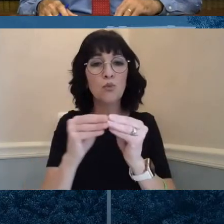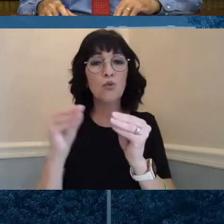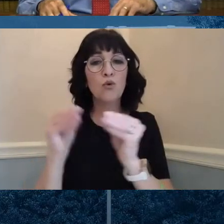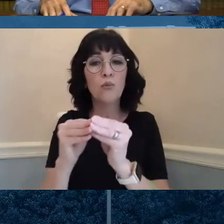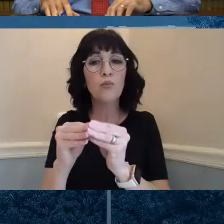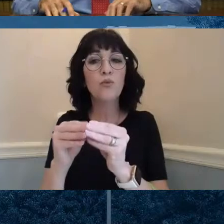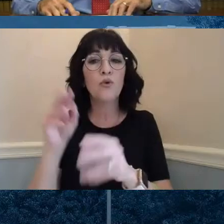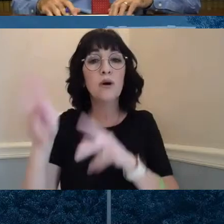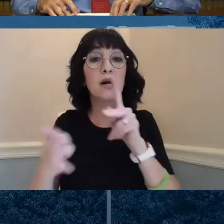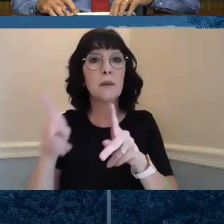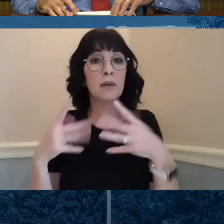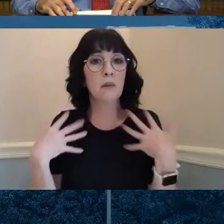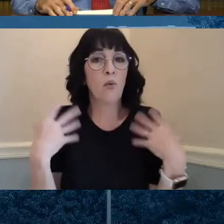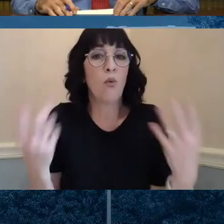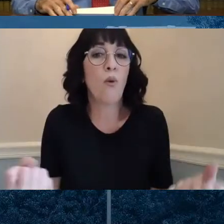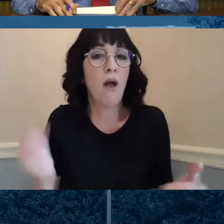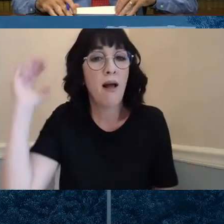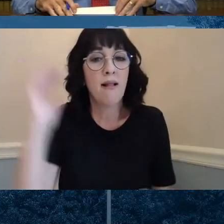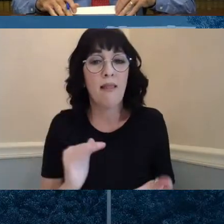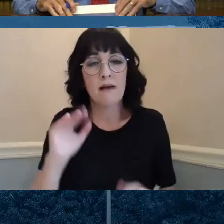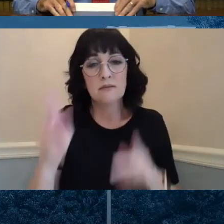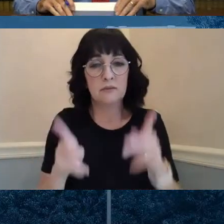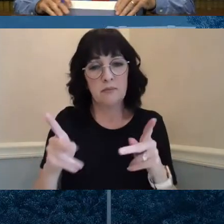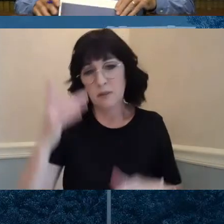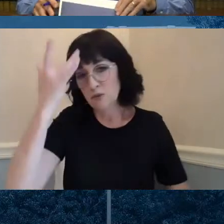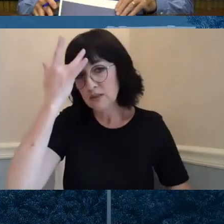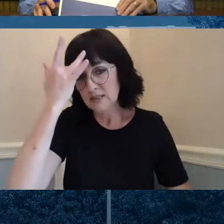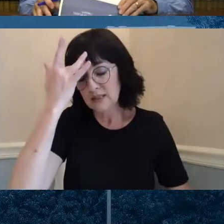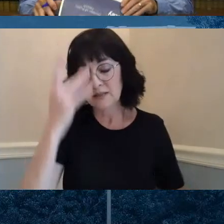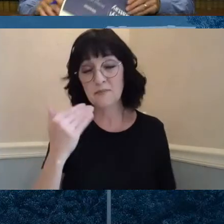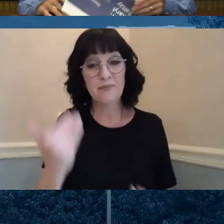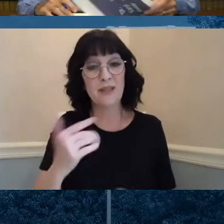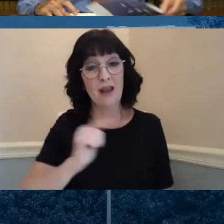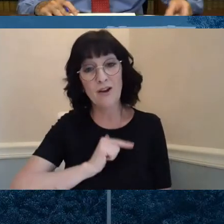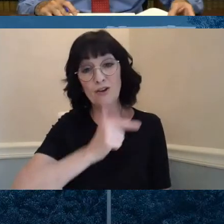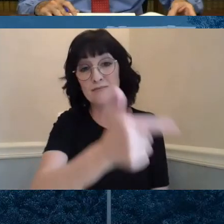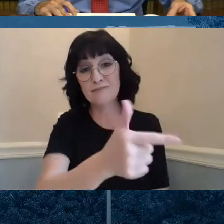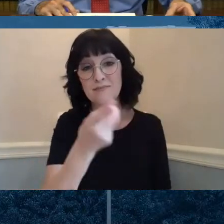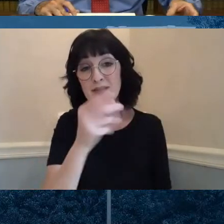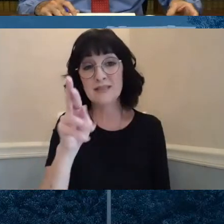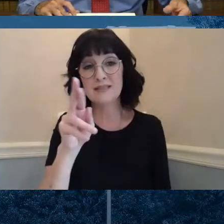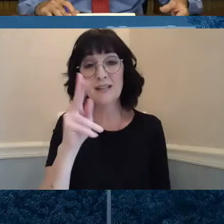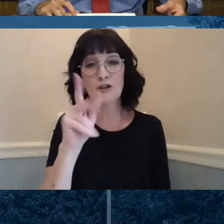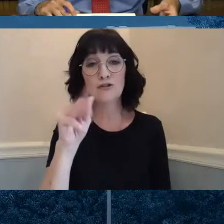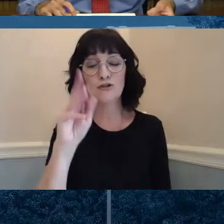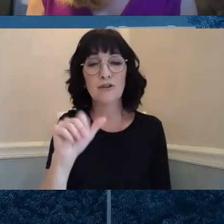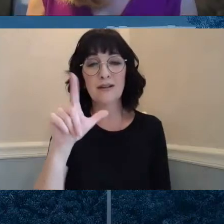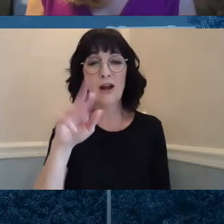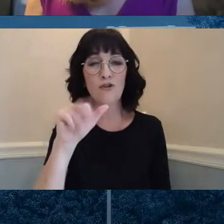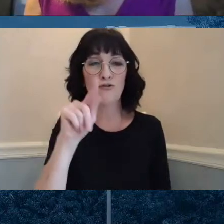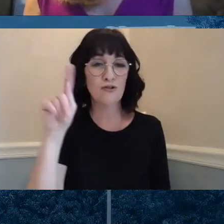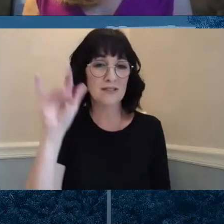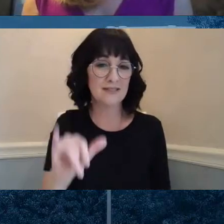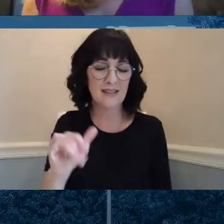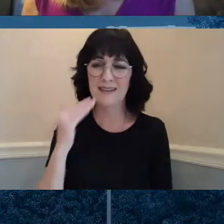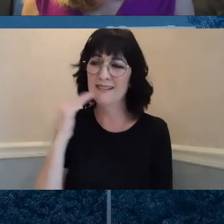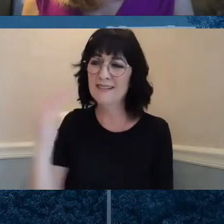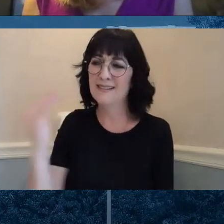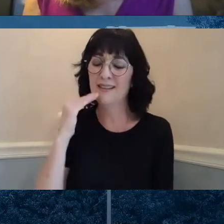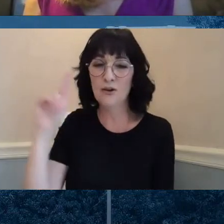as we normally do. Dr. Rattay, thank you for joining us. Thank you so much, Governor, and thanks